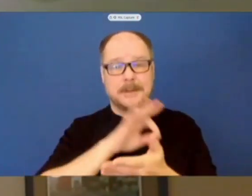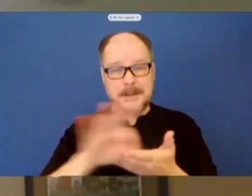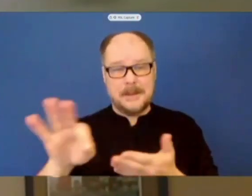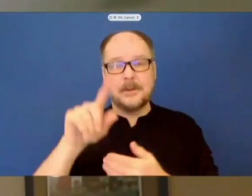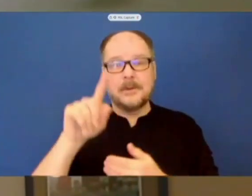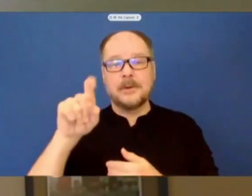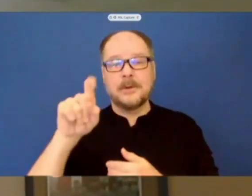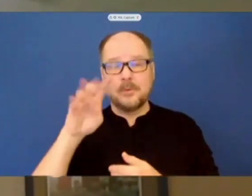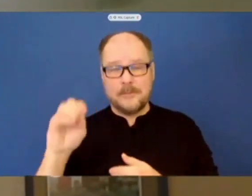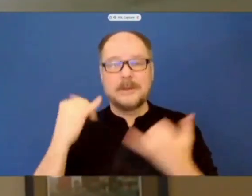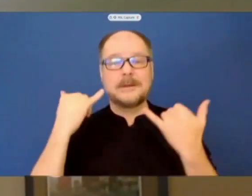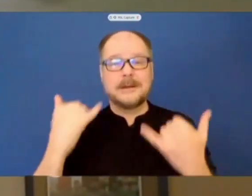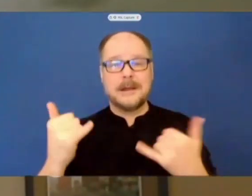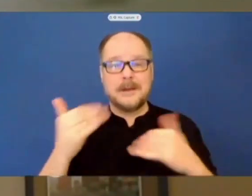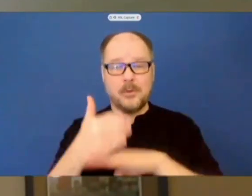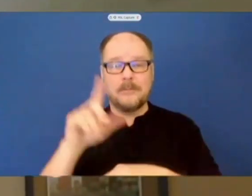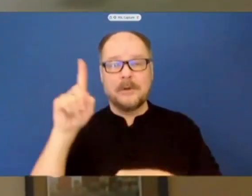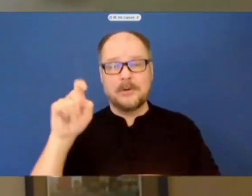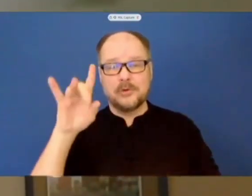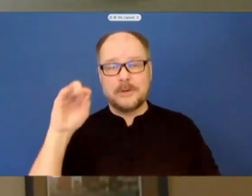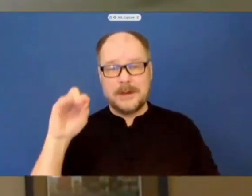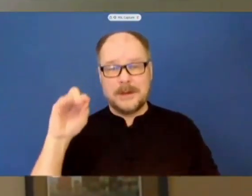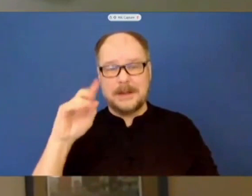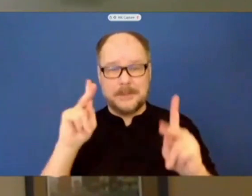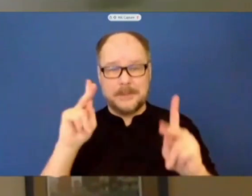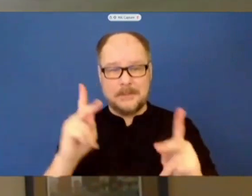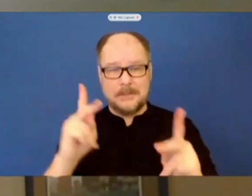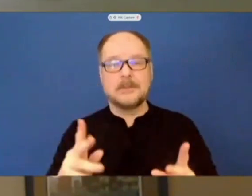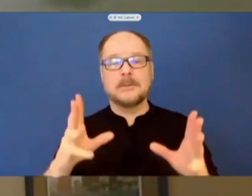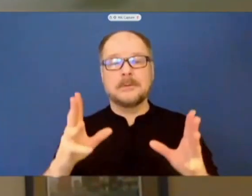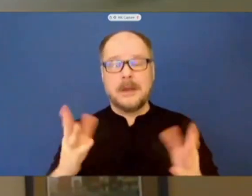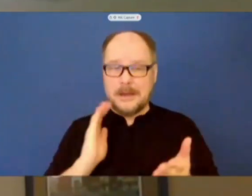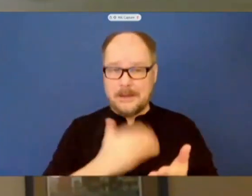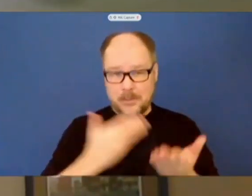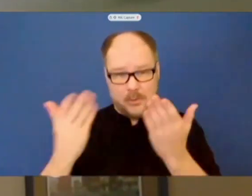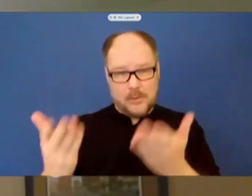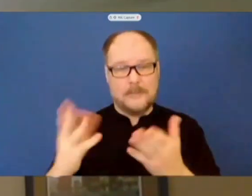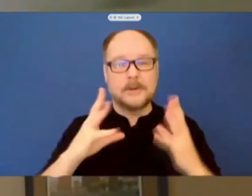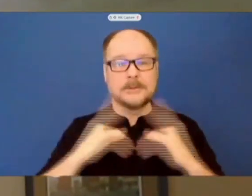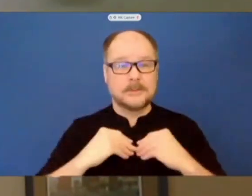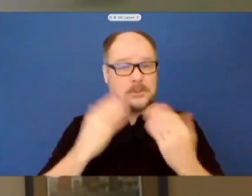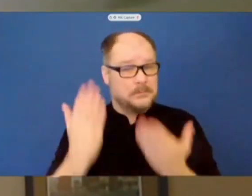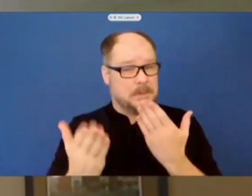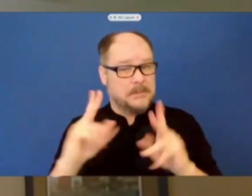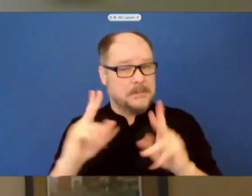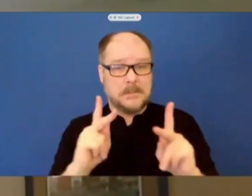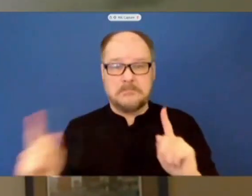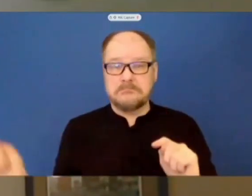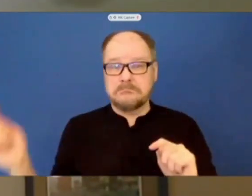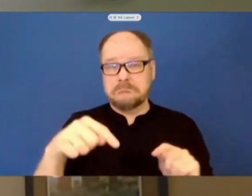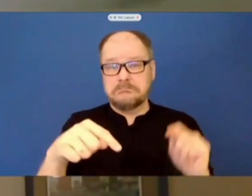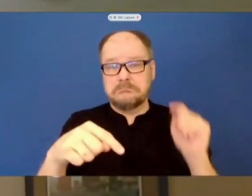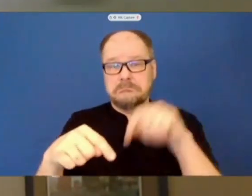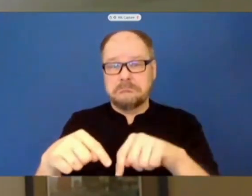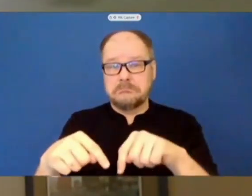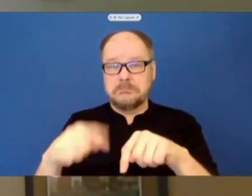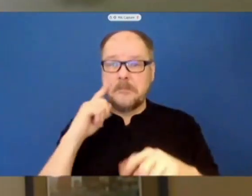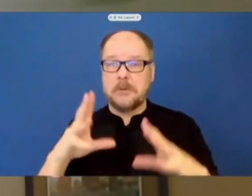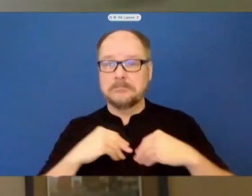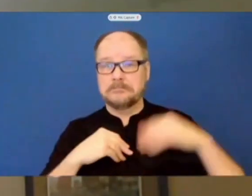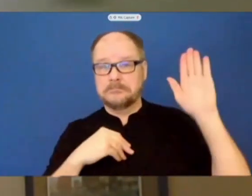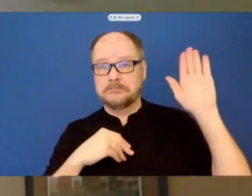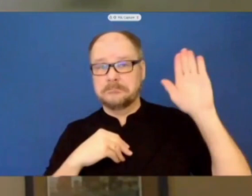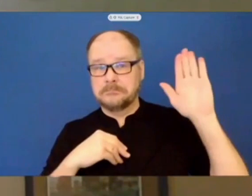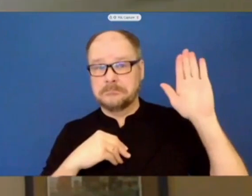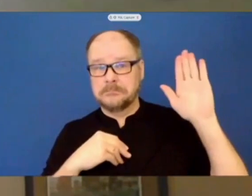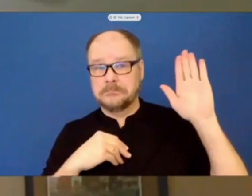that have accepted our offer for assistance. So it may be that people are coming there that were not part of Tent City. That heard about it